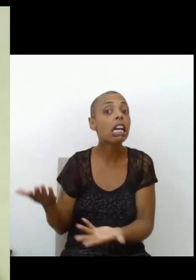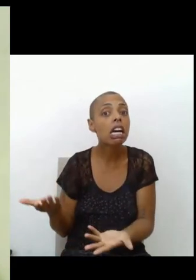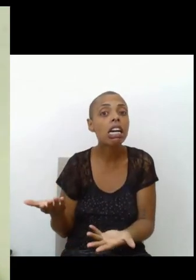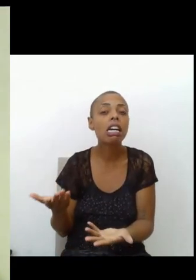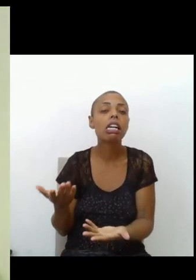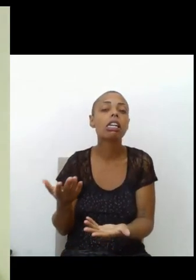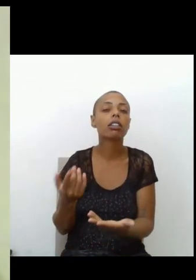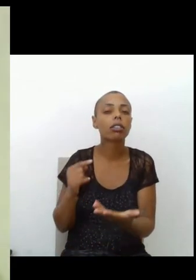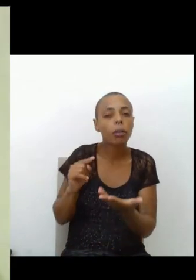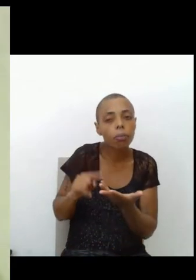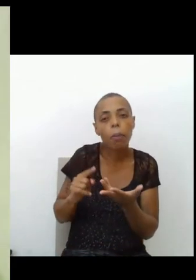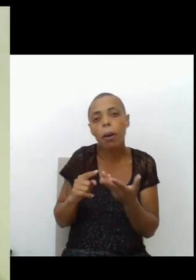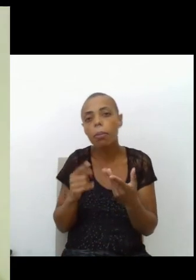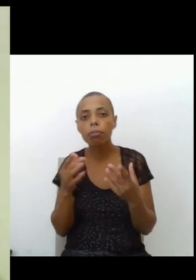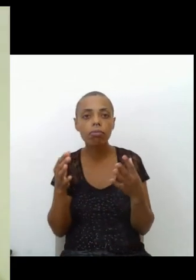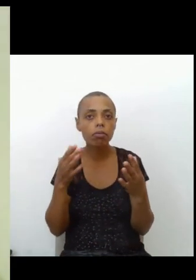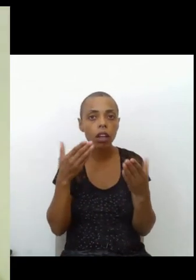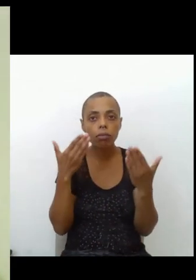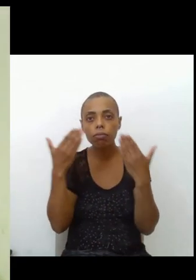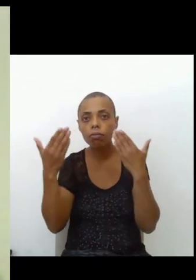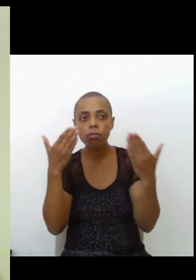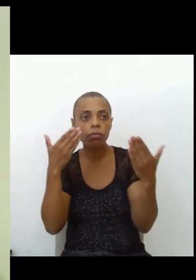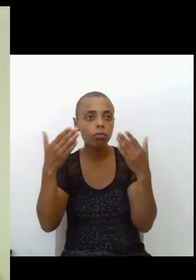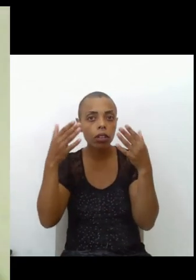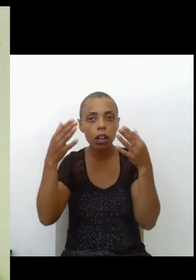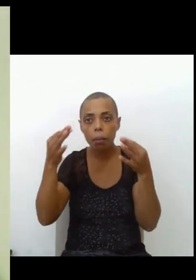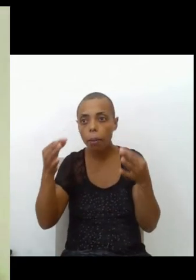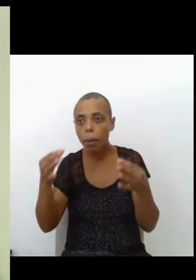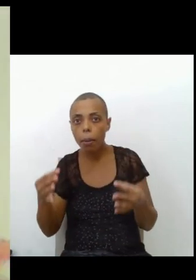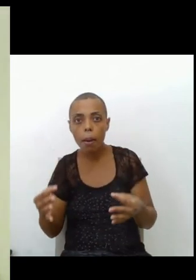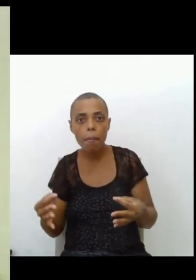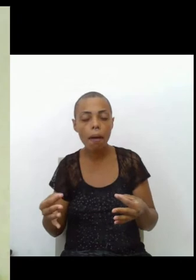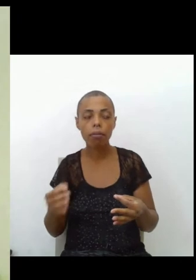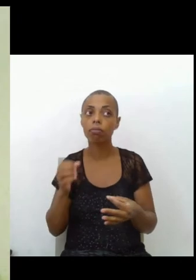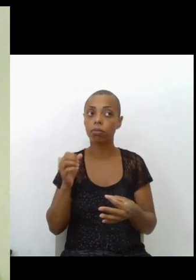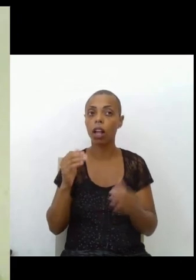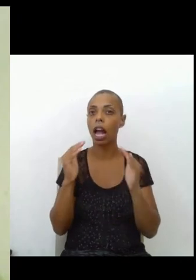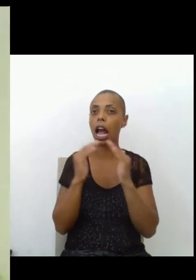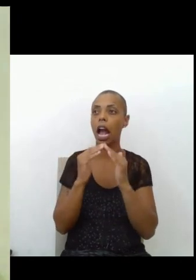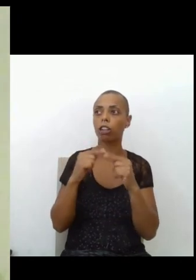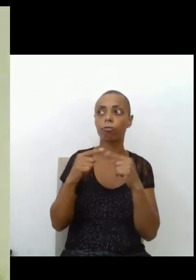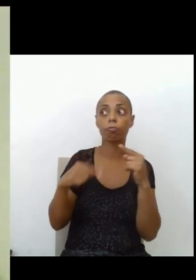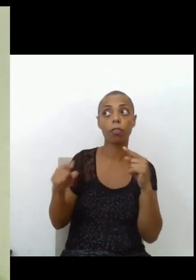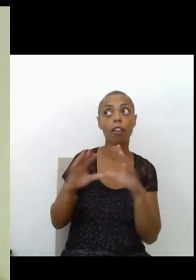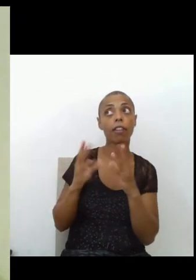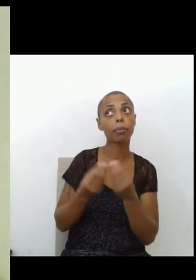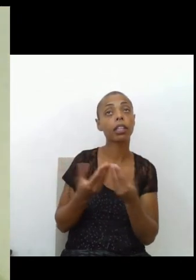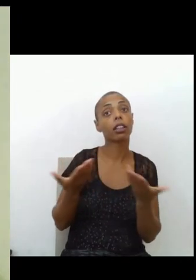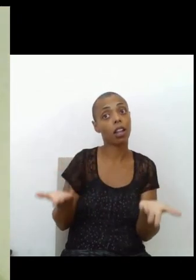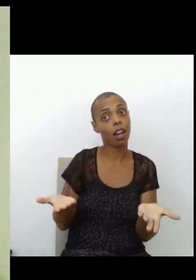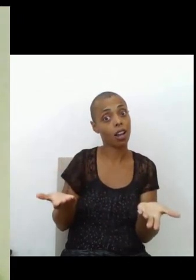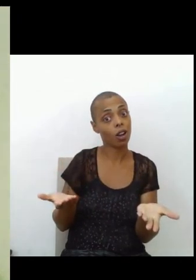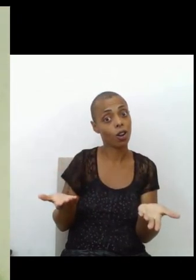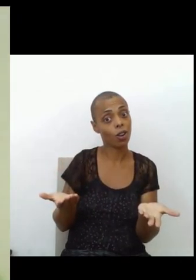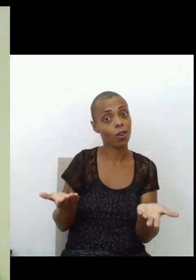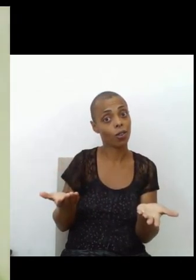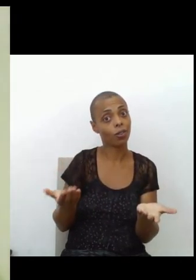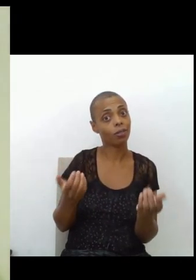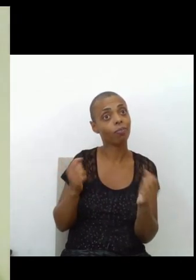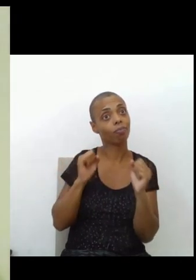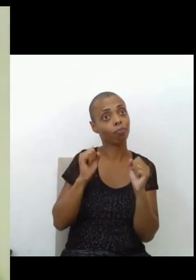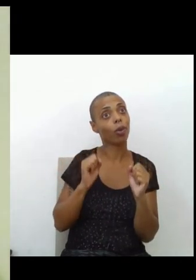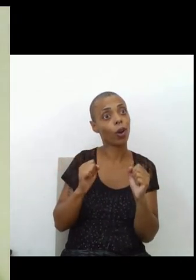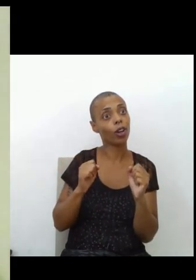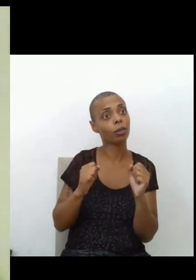is not for a family then they're then they must have lived someone else and